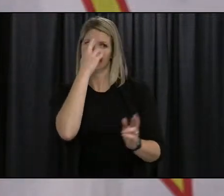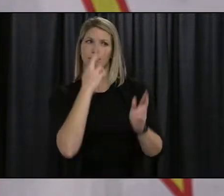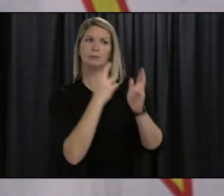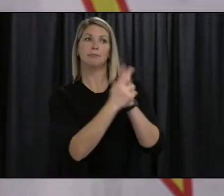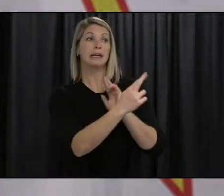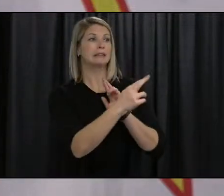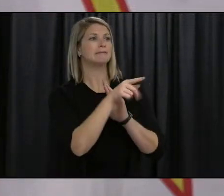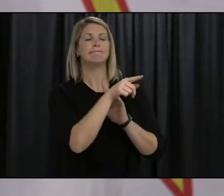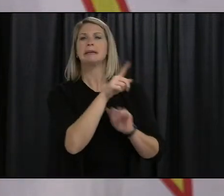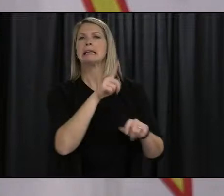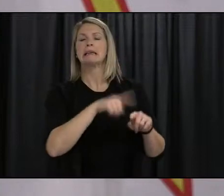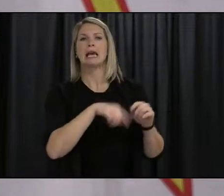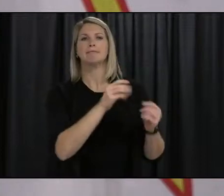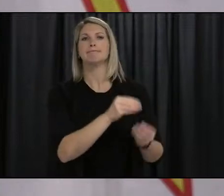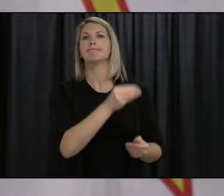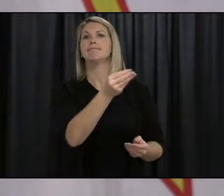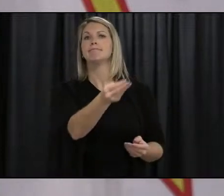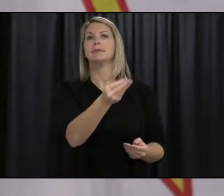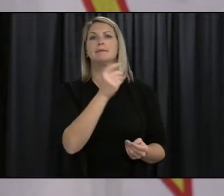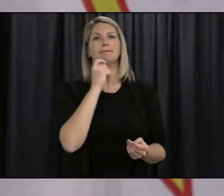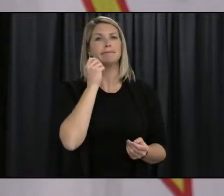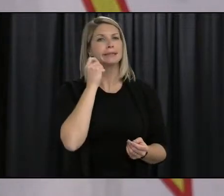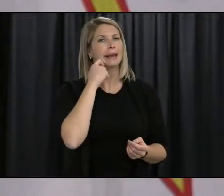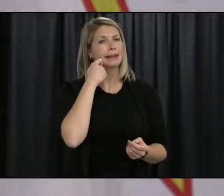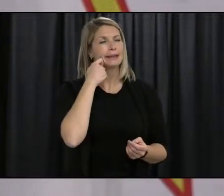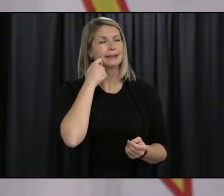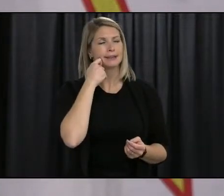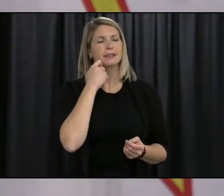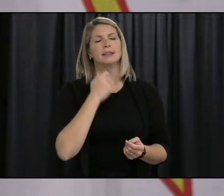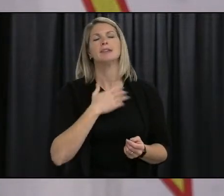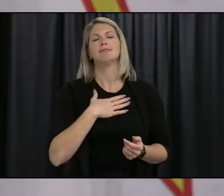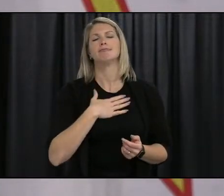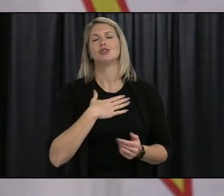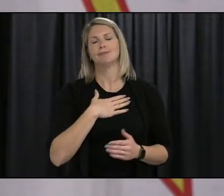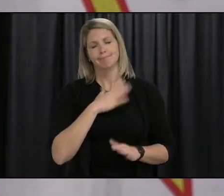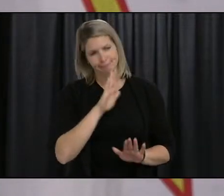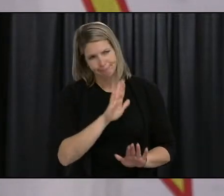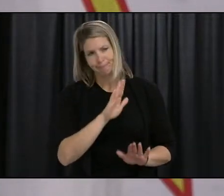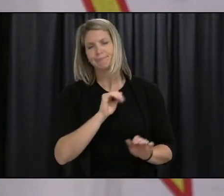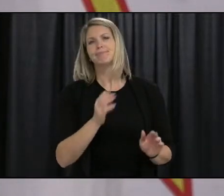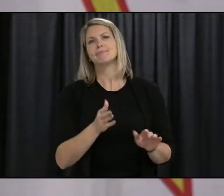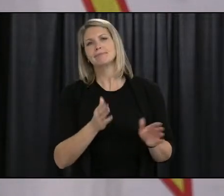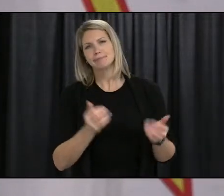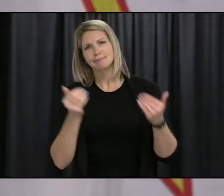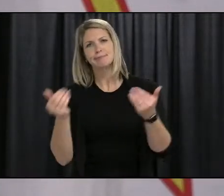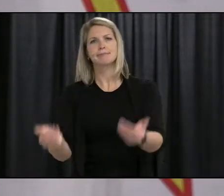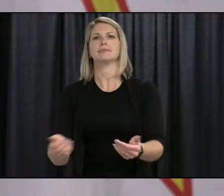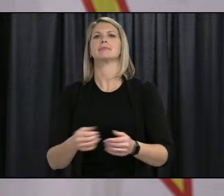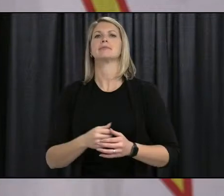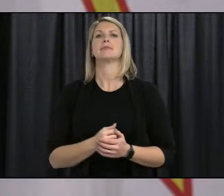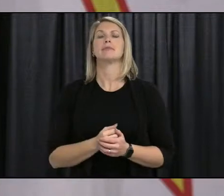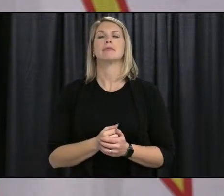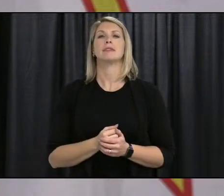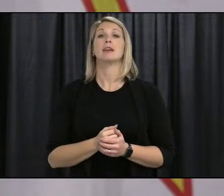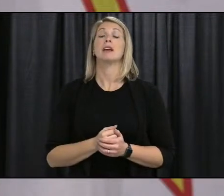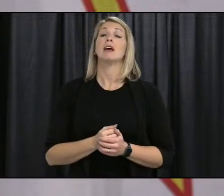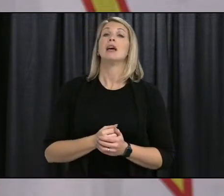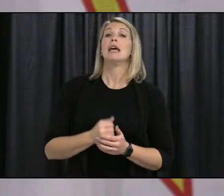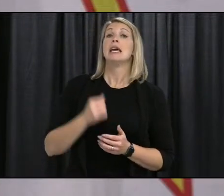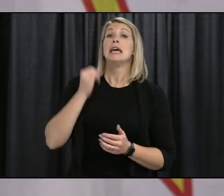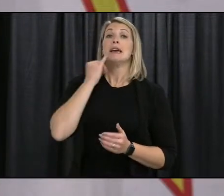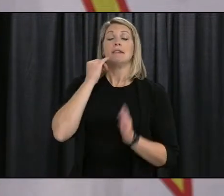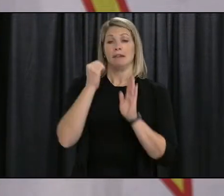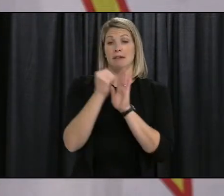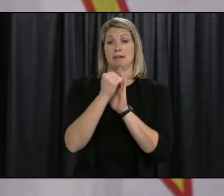out treats this year. If you are handing out treats, kindly wash or sanitize your hands and consider wearing a non-medical mask